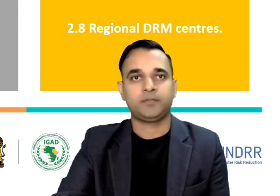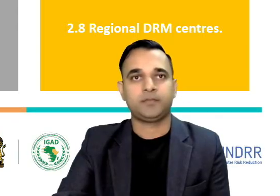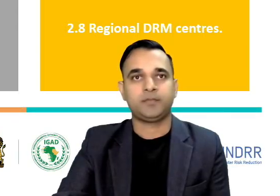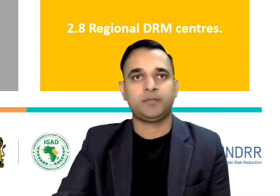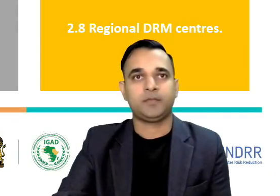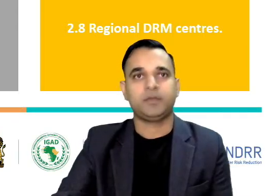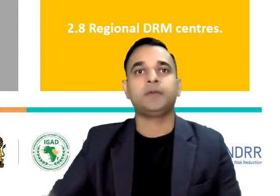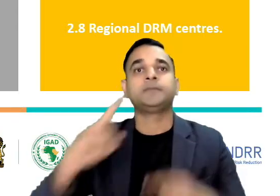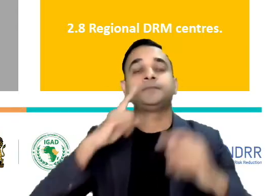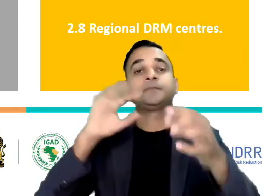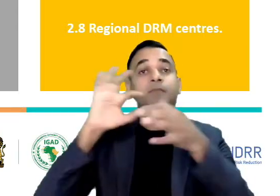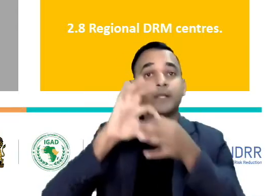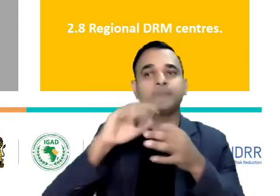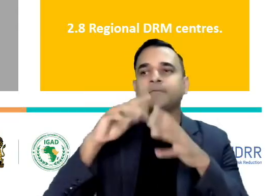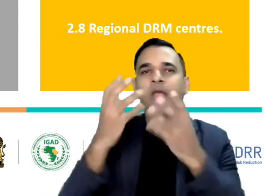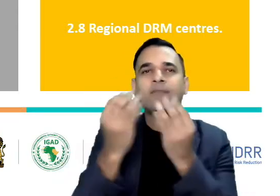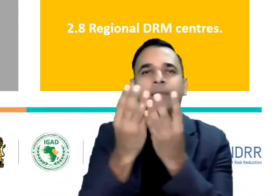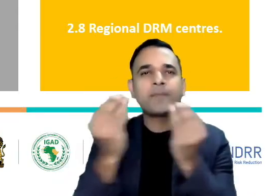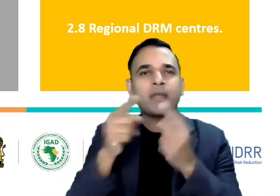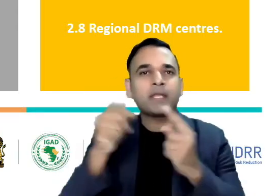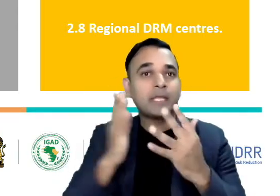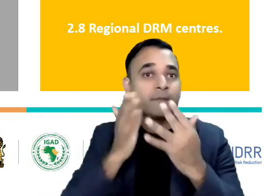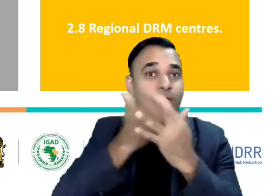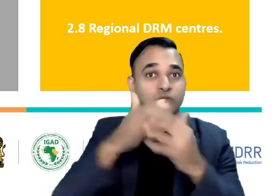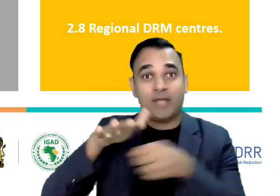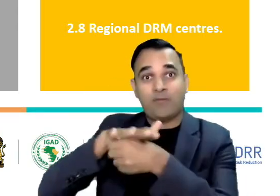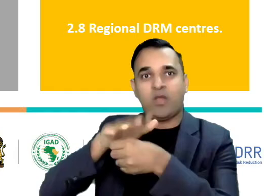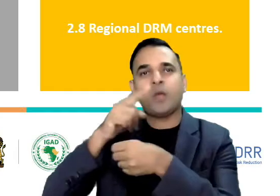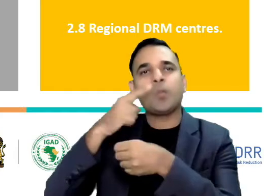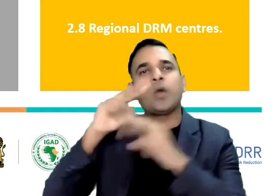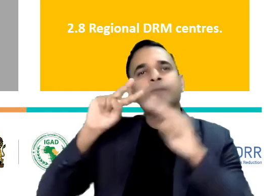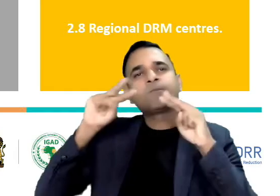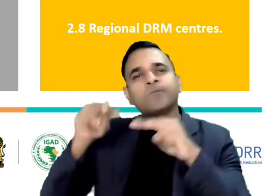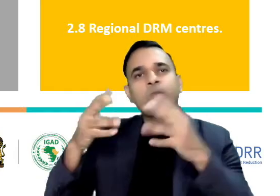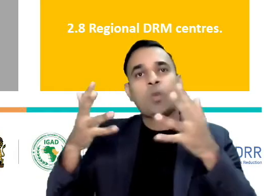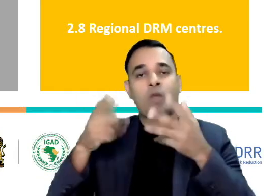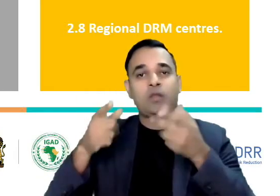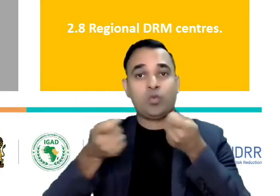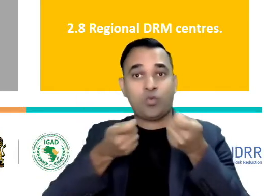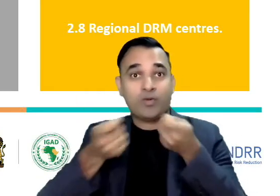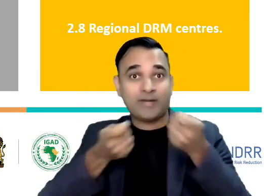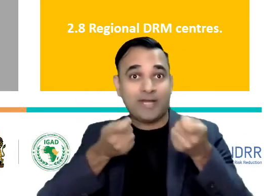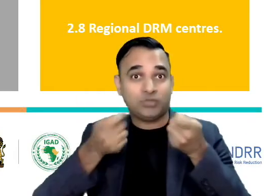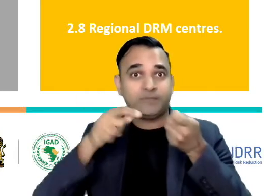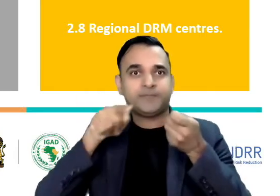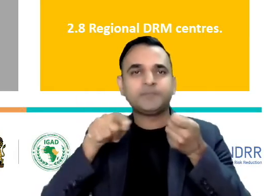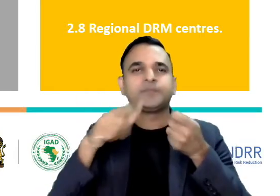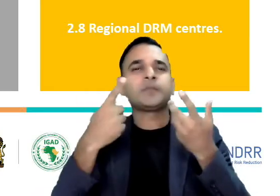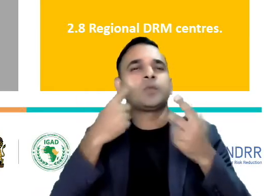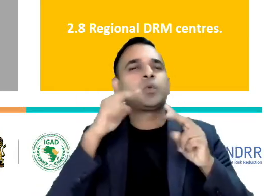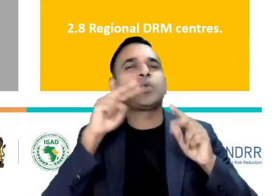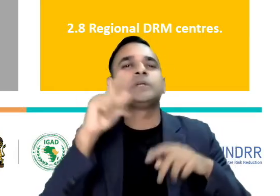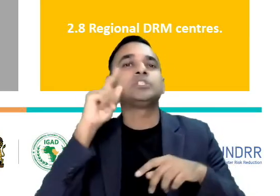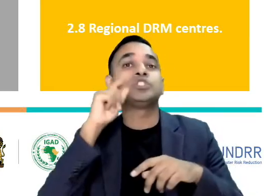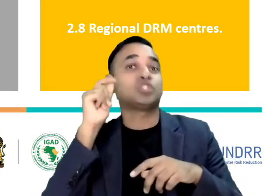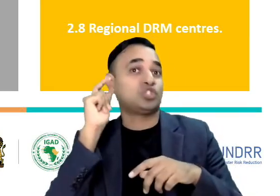is looking at gender and inclusion, and the other is looking at transboundary risk management. And of course, the other one is looking